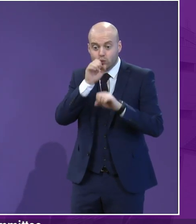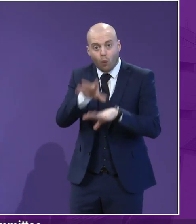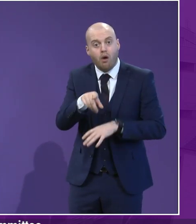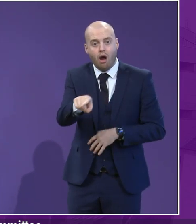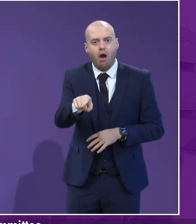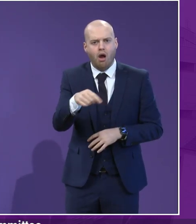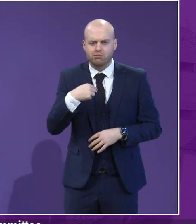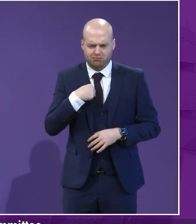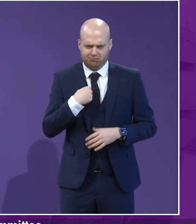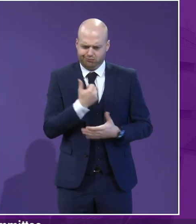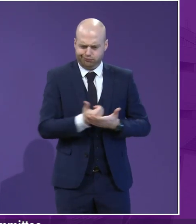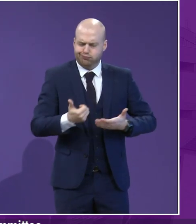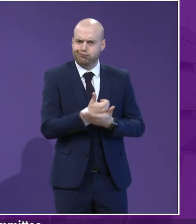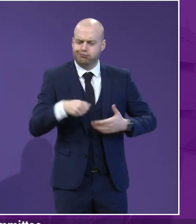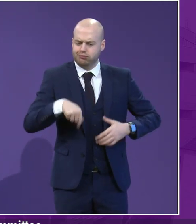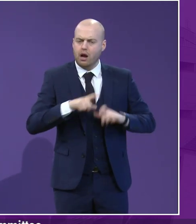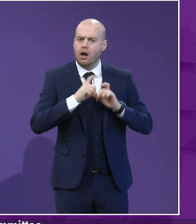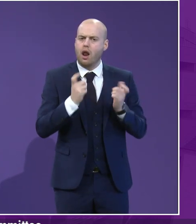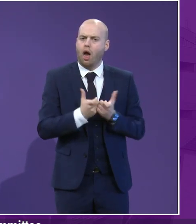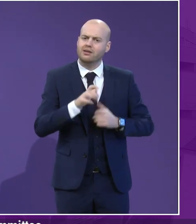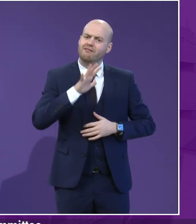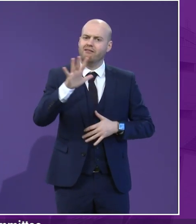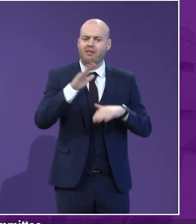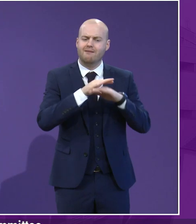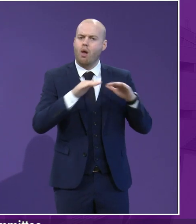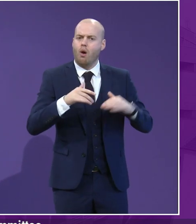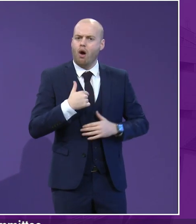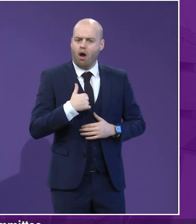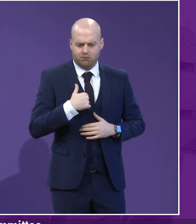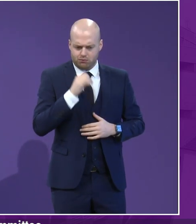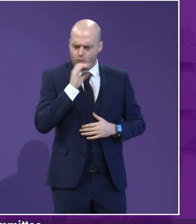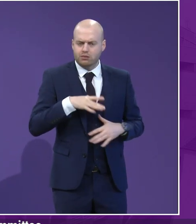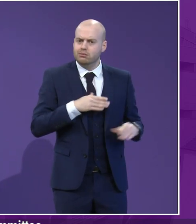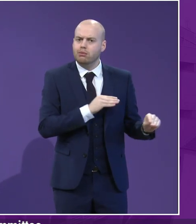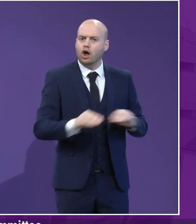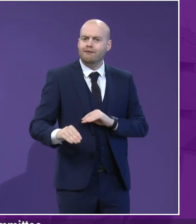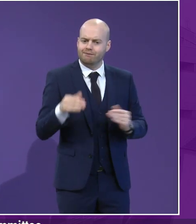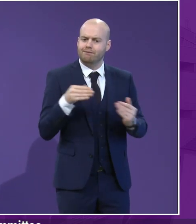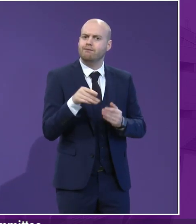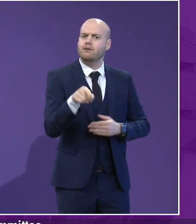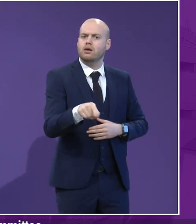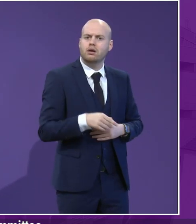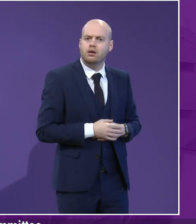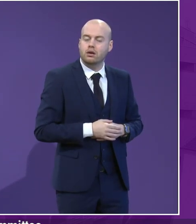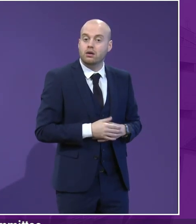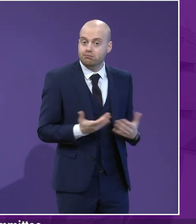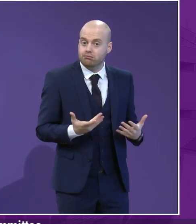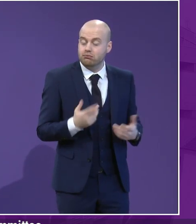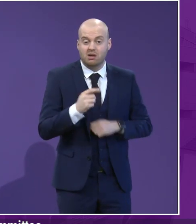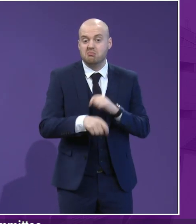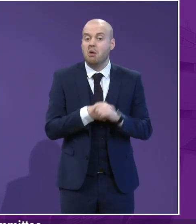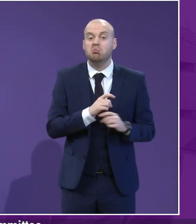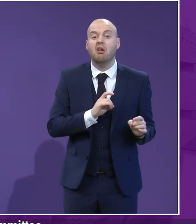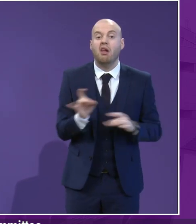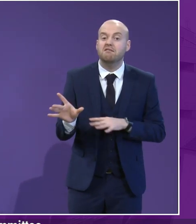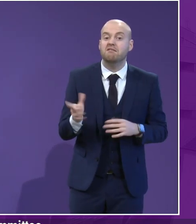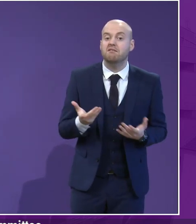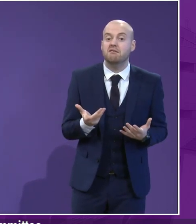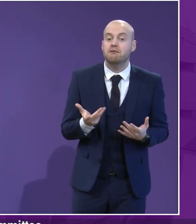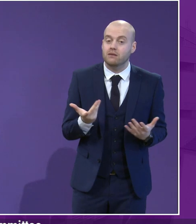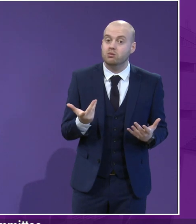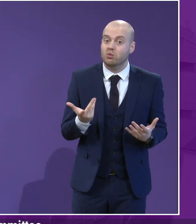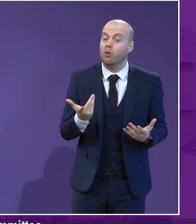Edinburgh, doing a postgrad, but she had challenges getting up to the tutorial on the fifth floor and was told, well, we've been in this room for the past 15